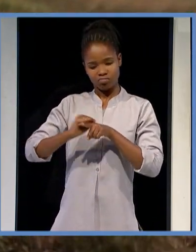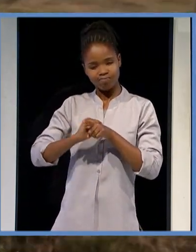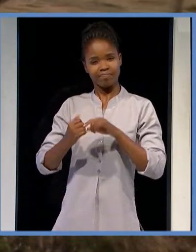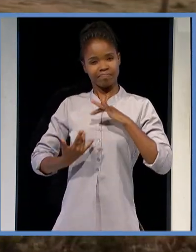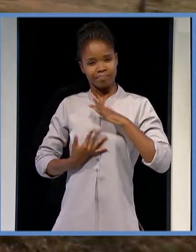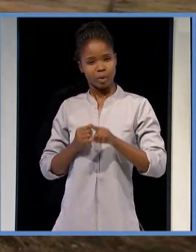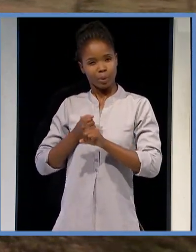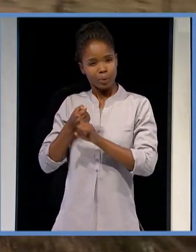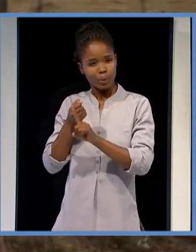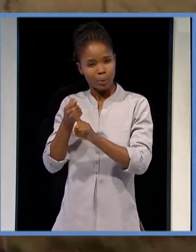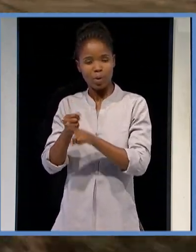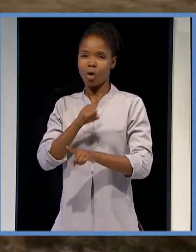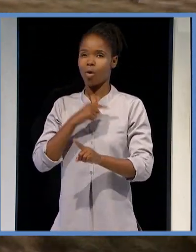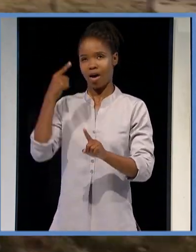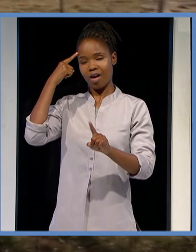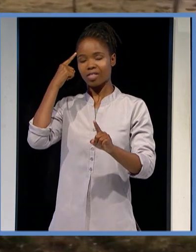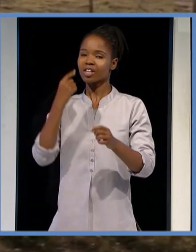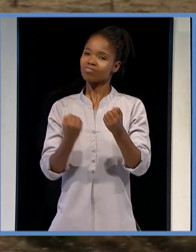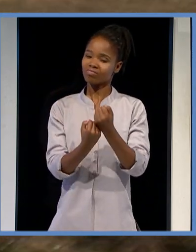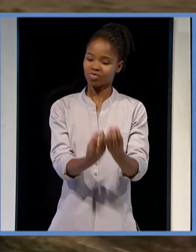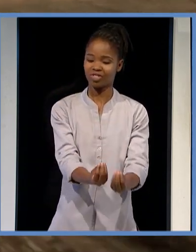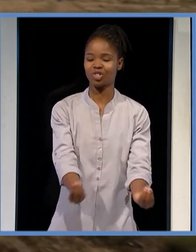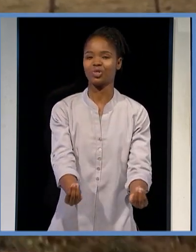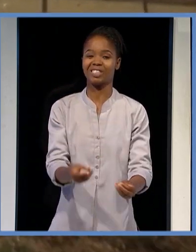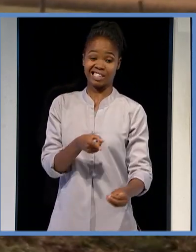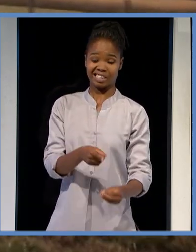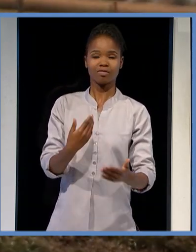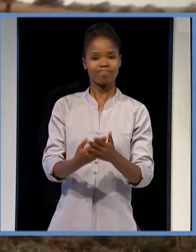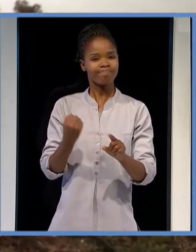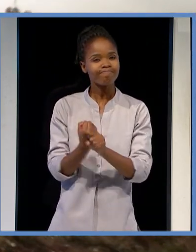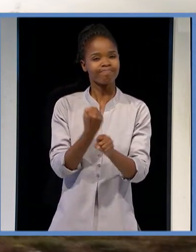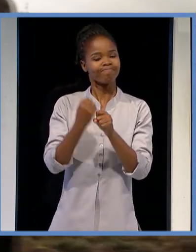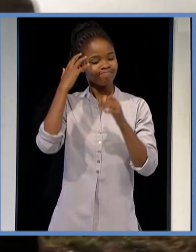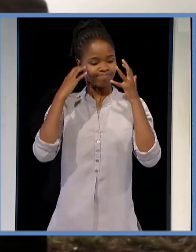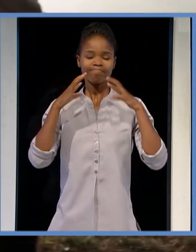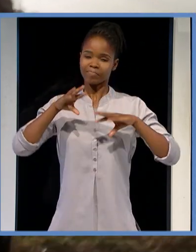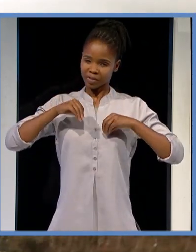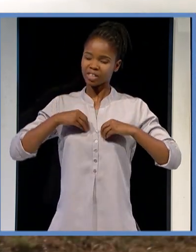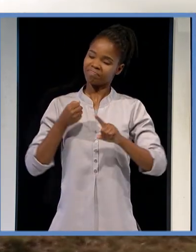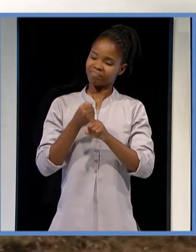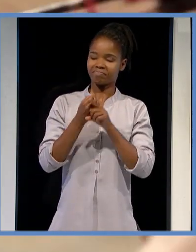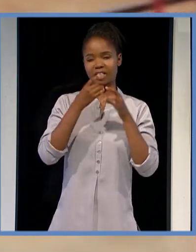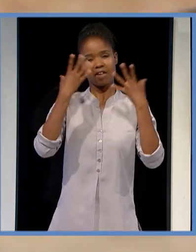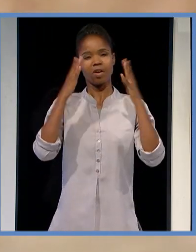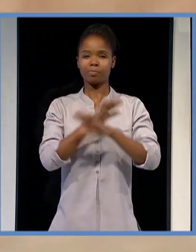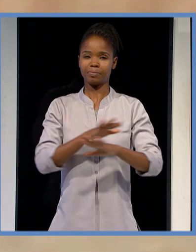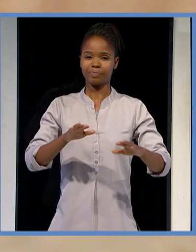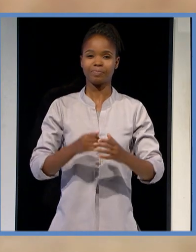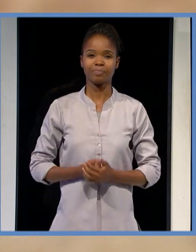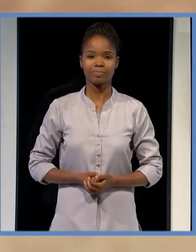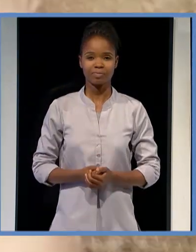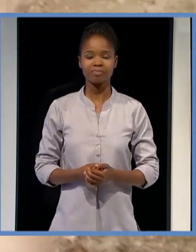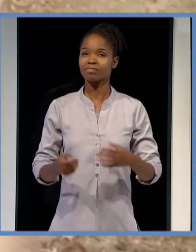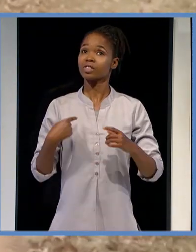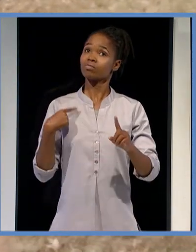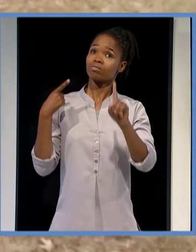my kids the stuff that they need, and I'm willing to work towards that and do what it takes to get there.